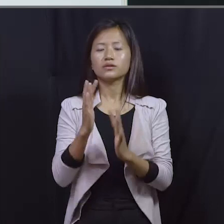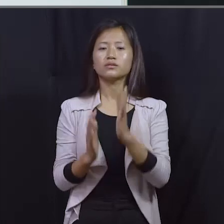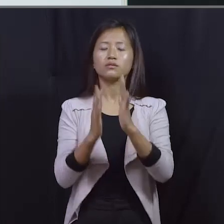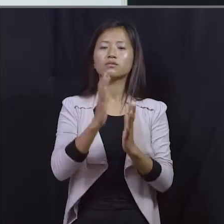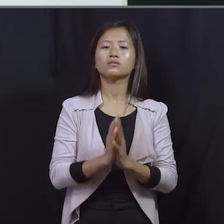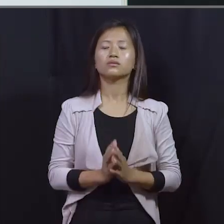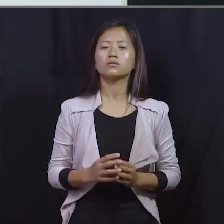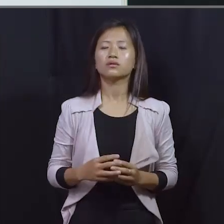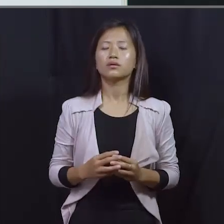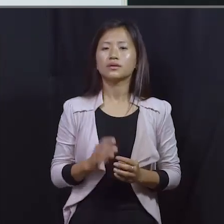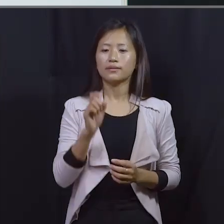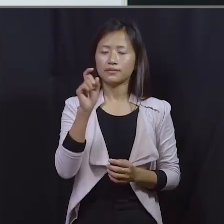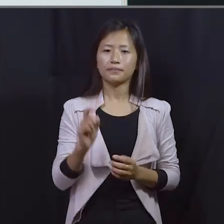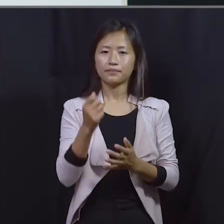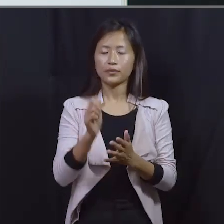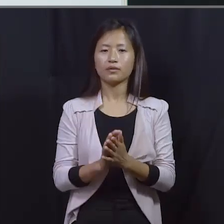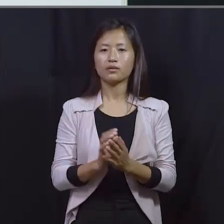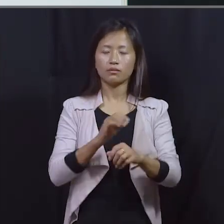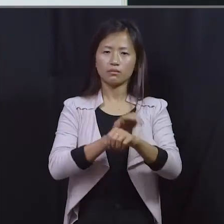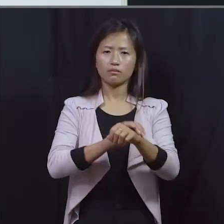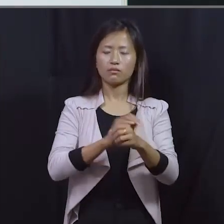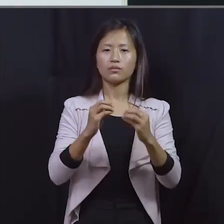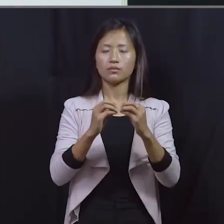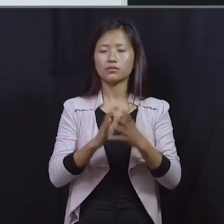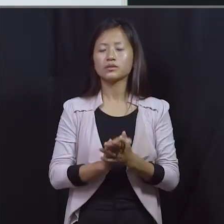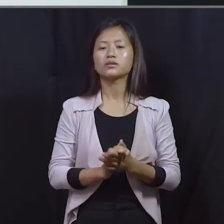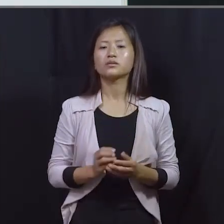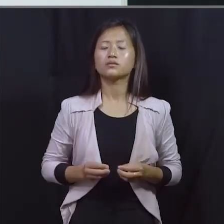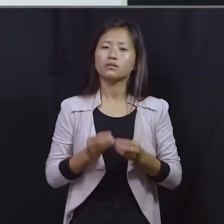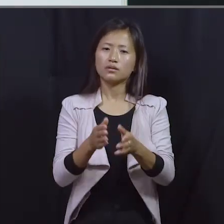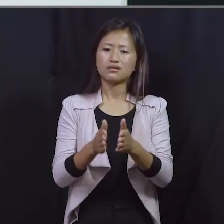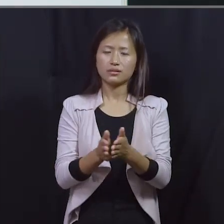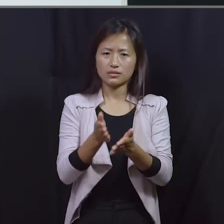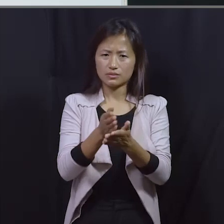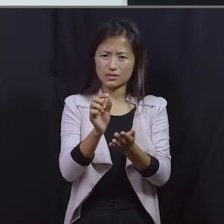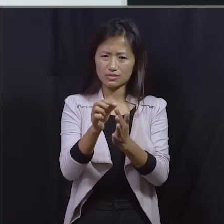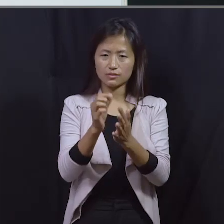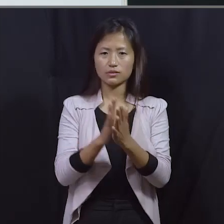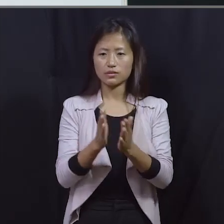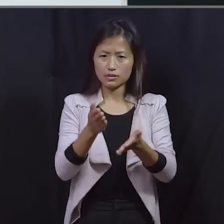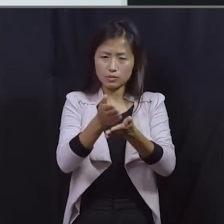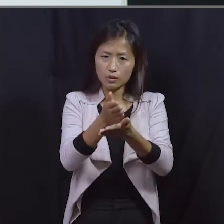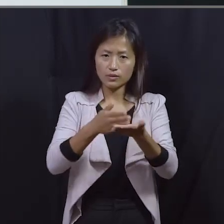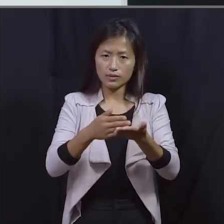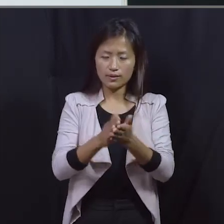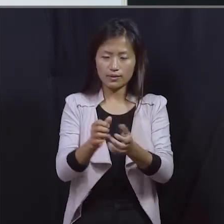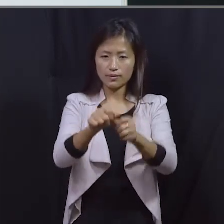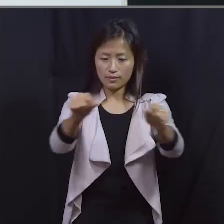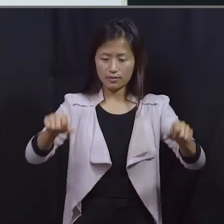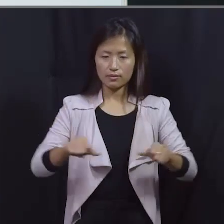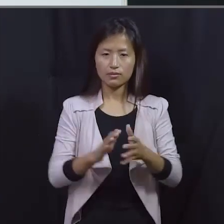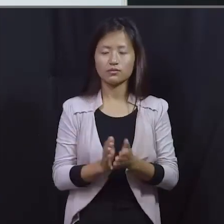once the British owned all this particular plot of land, they give specific areas to the farmers or to the